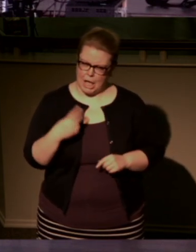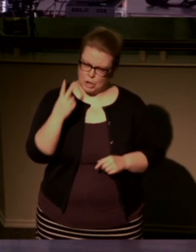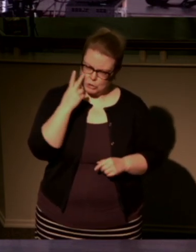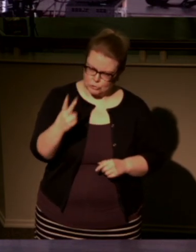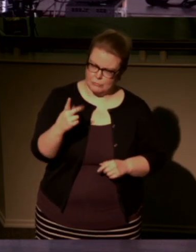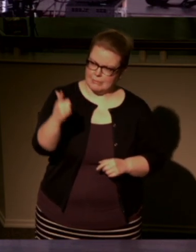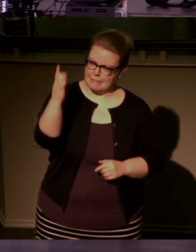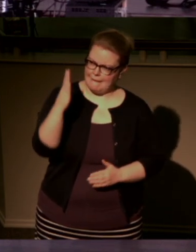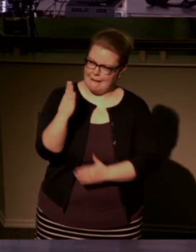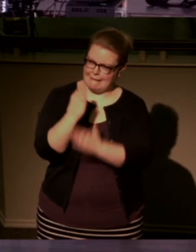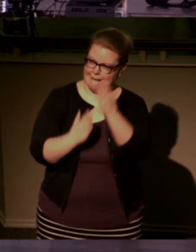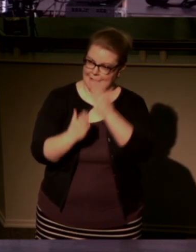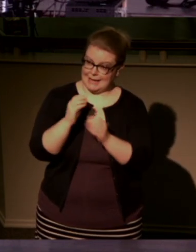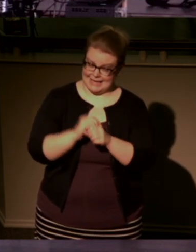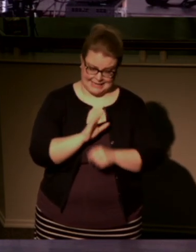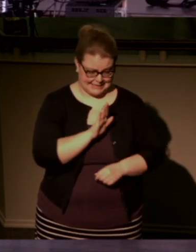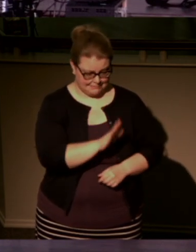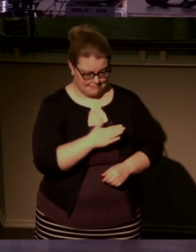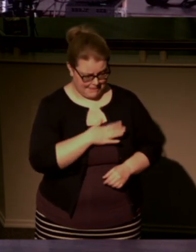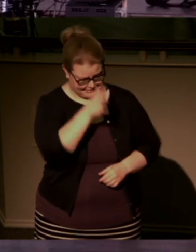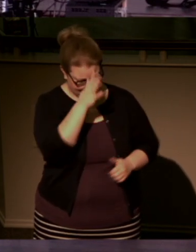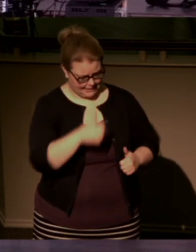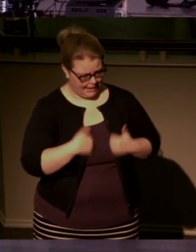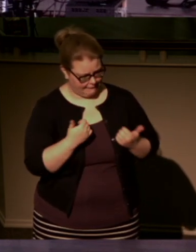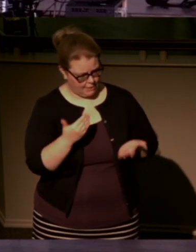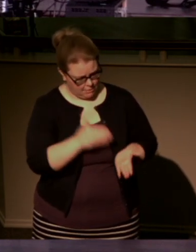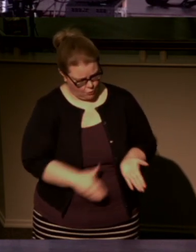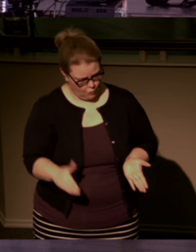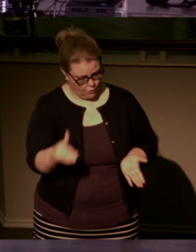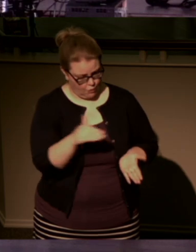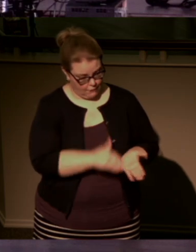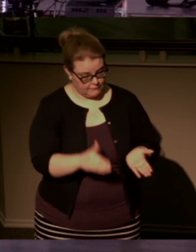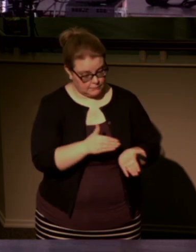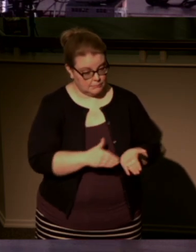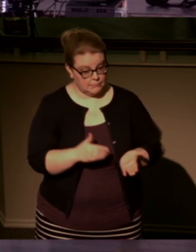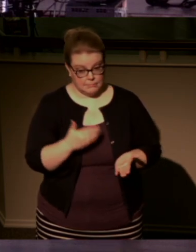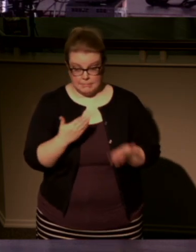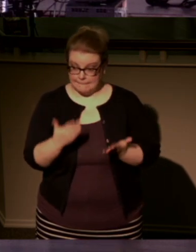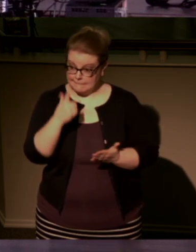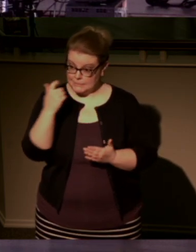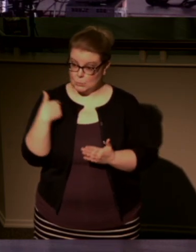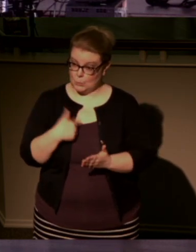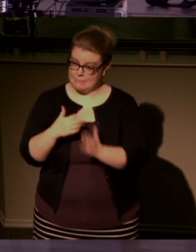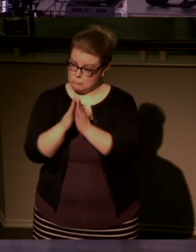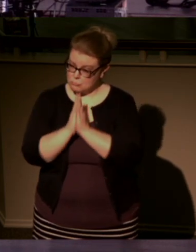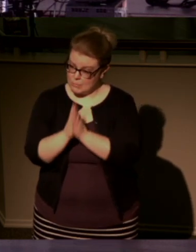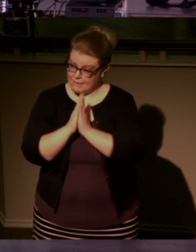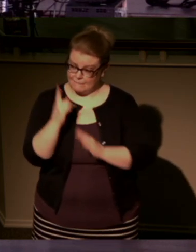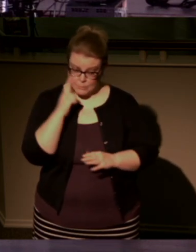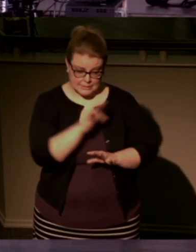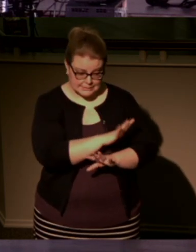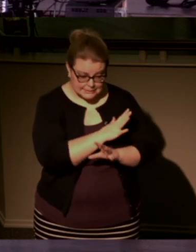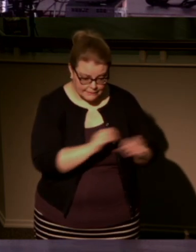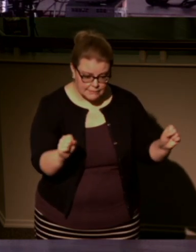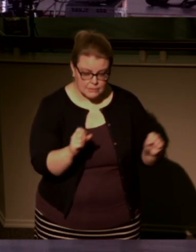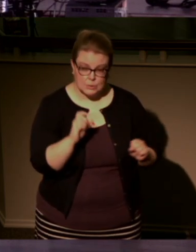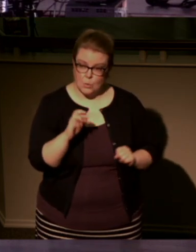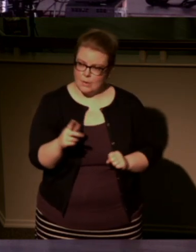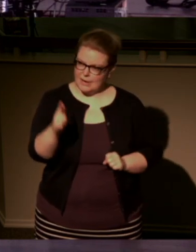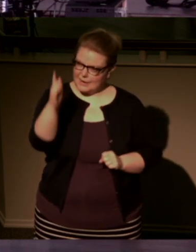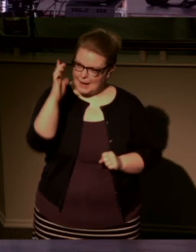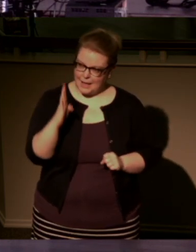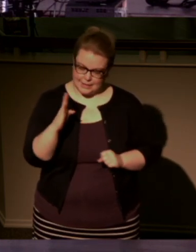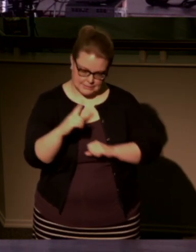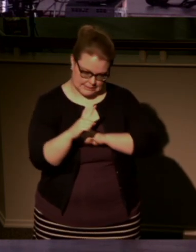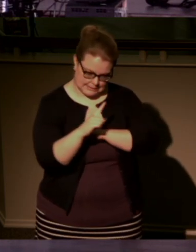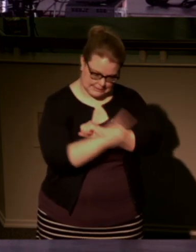life repeatedly, either because of our prayers for his salvation or because of God's